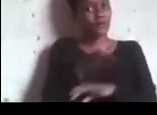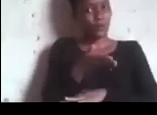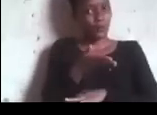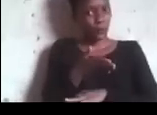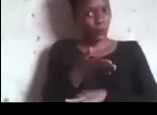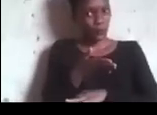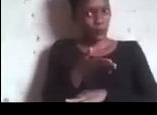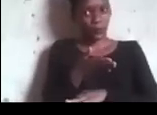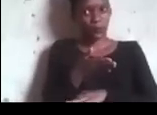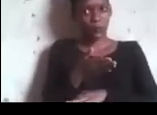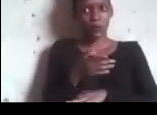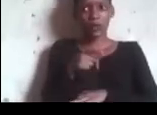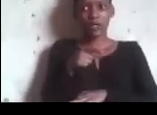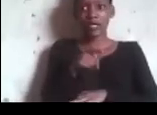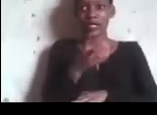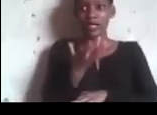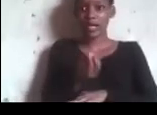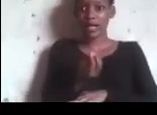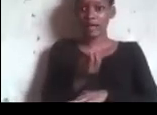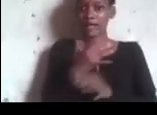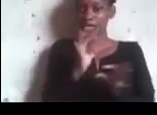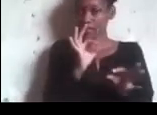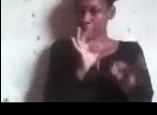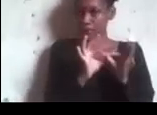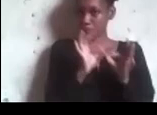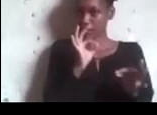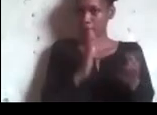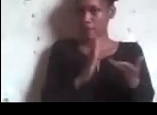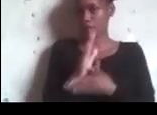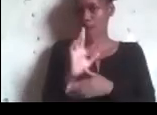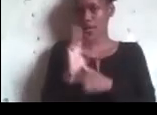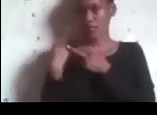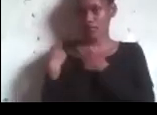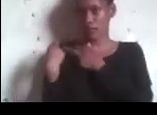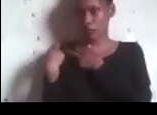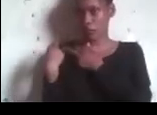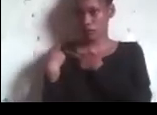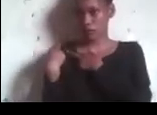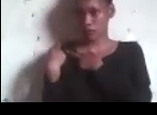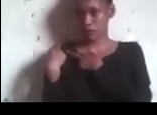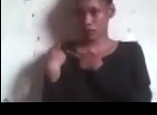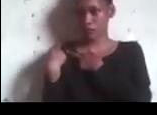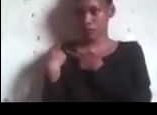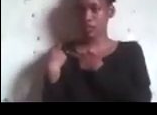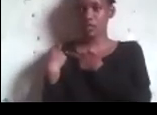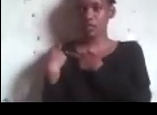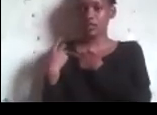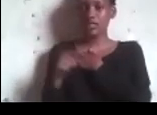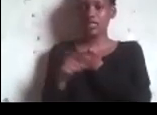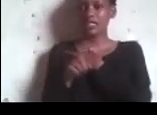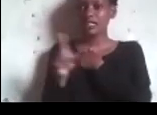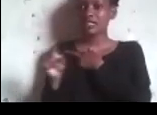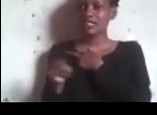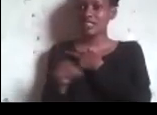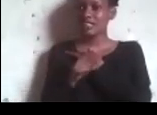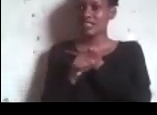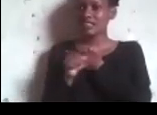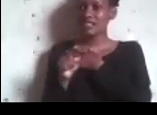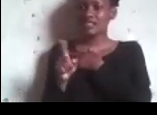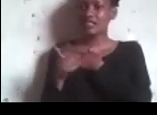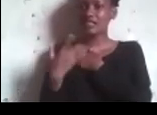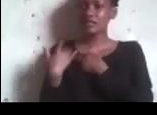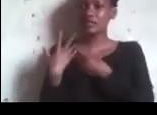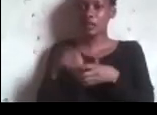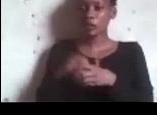only have specified parental rights and responsibilities. So this only includes contact and